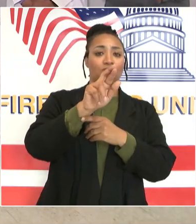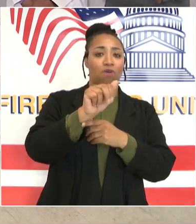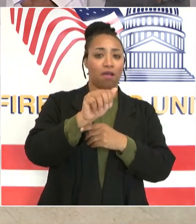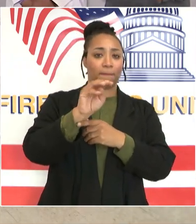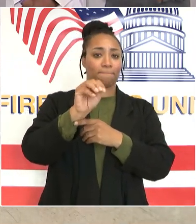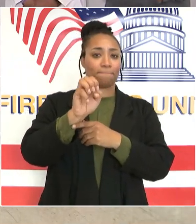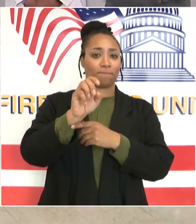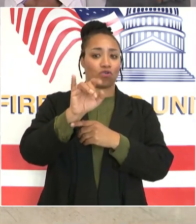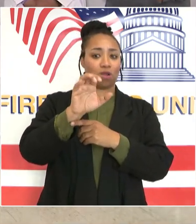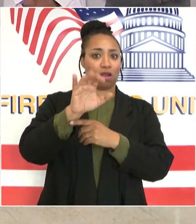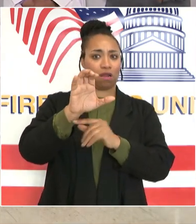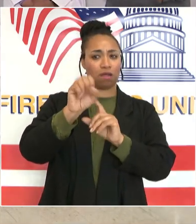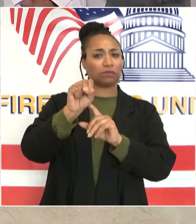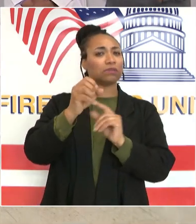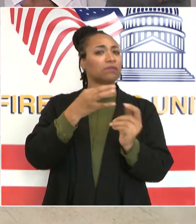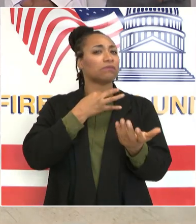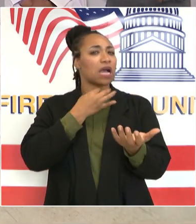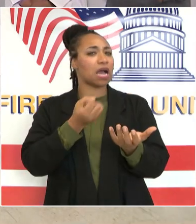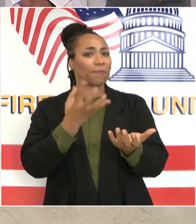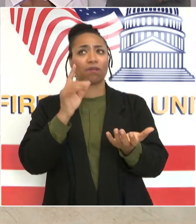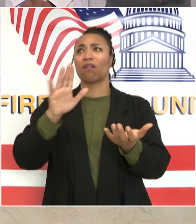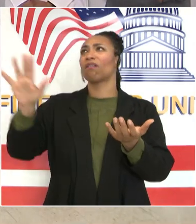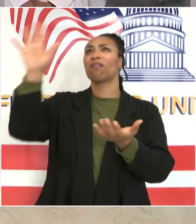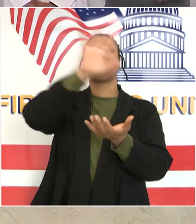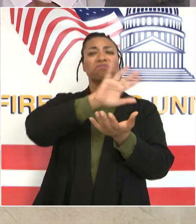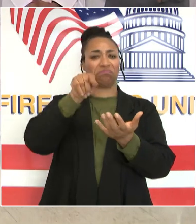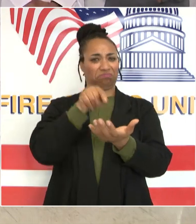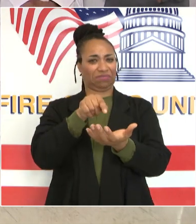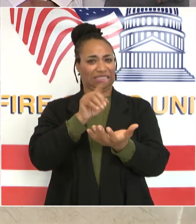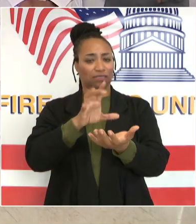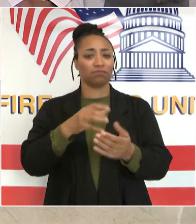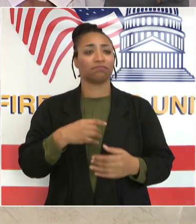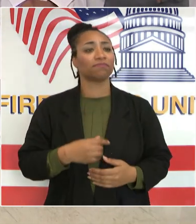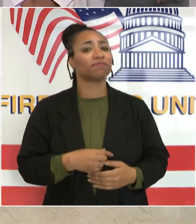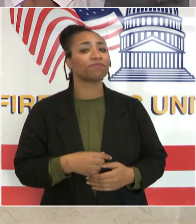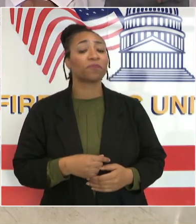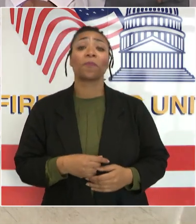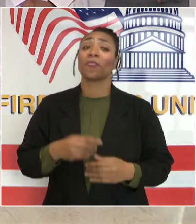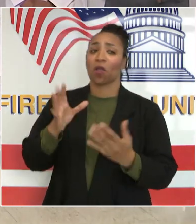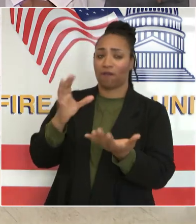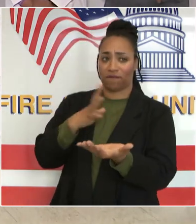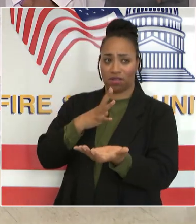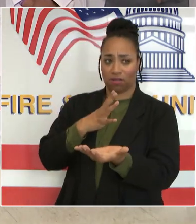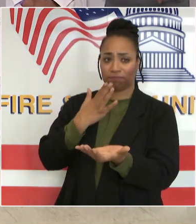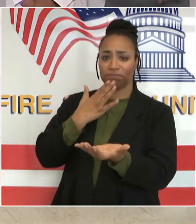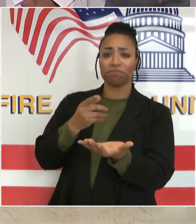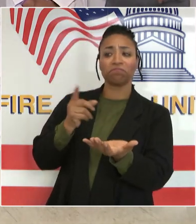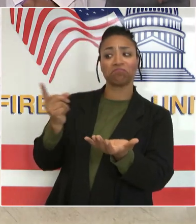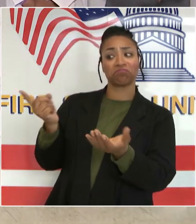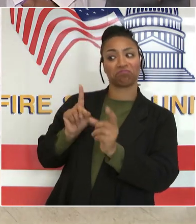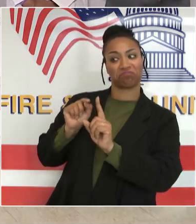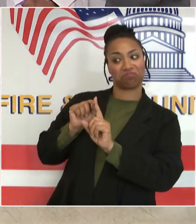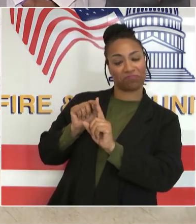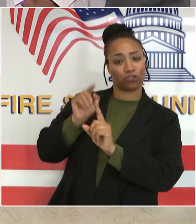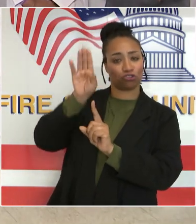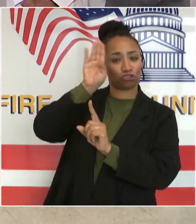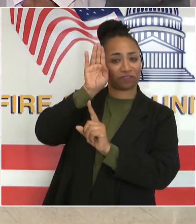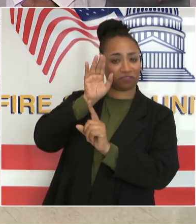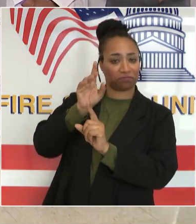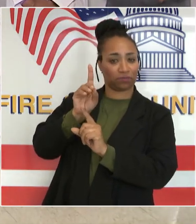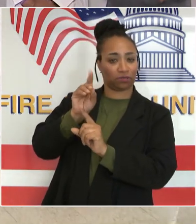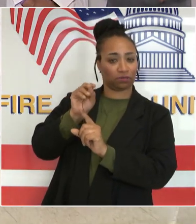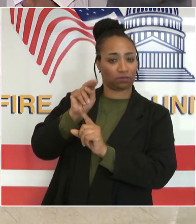Bitberg? Dr. Bitberg. So we have about 400 paramedics in the department right